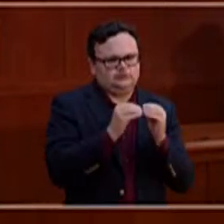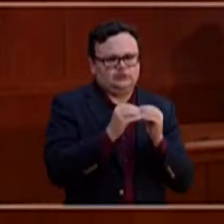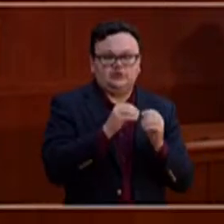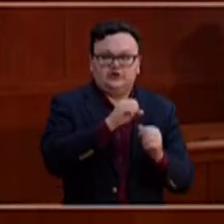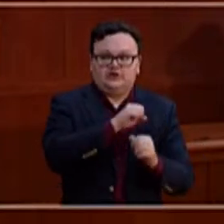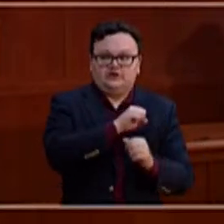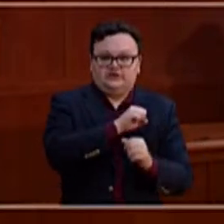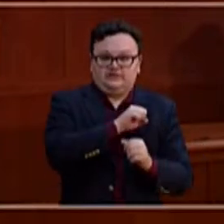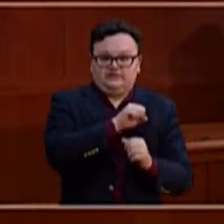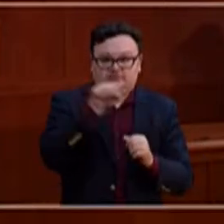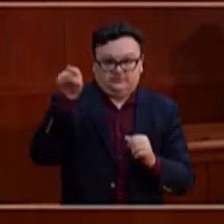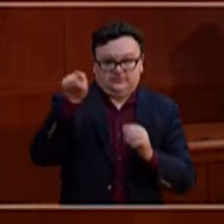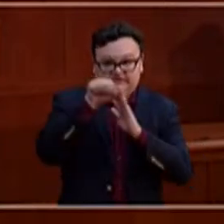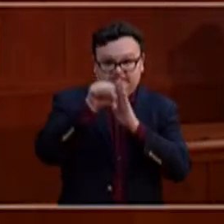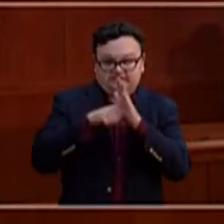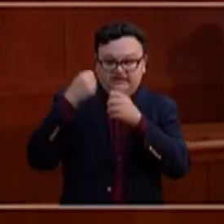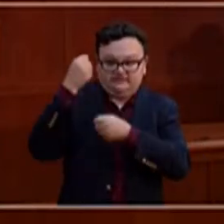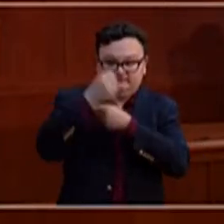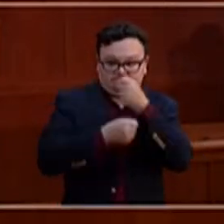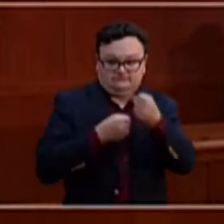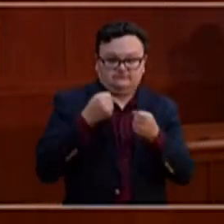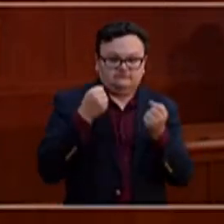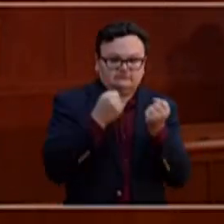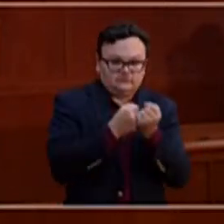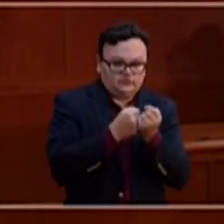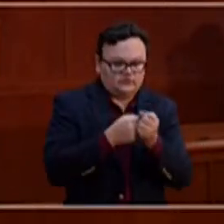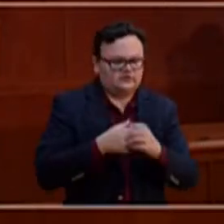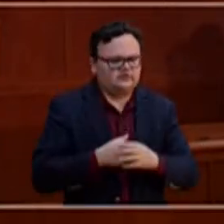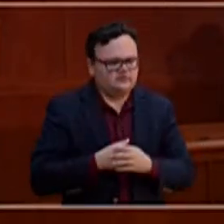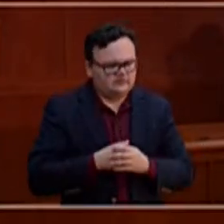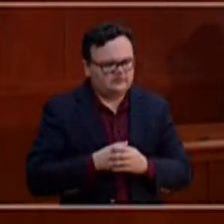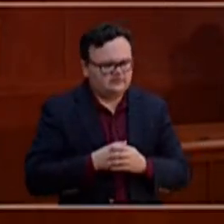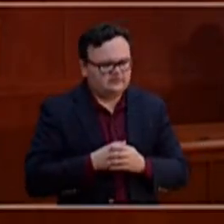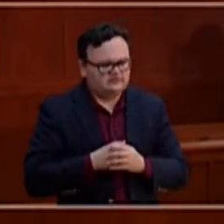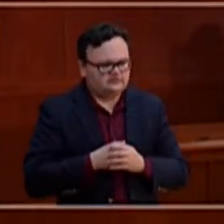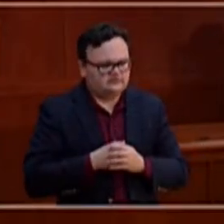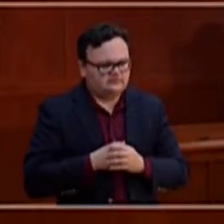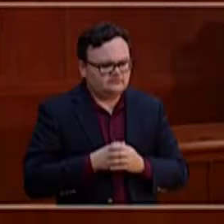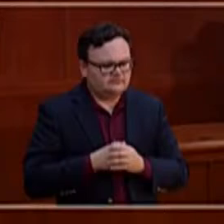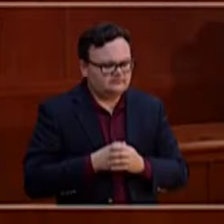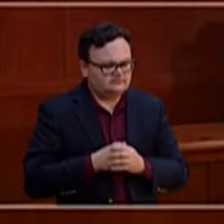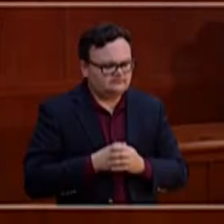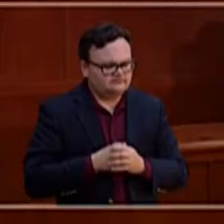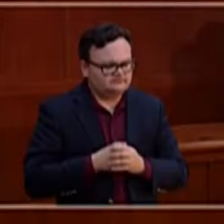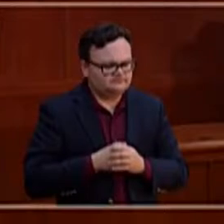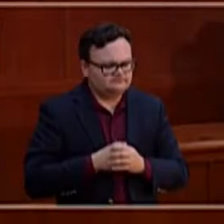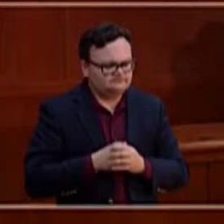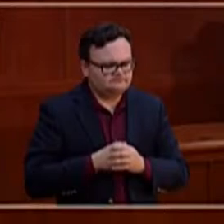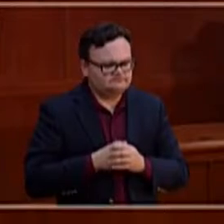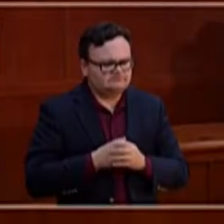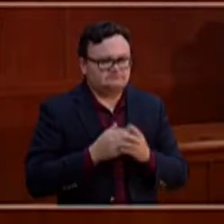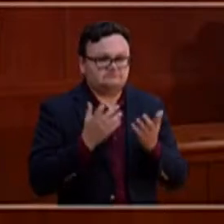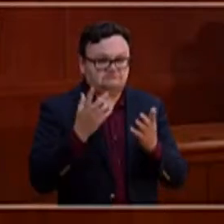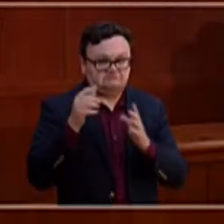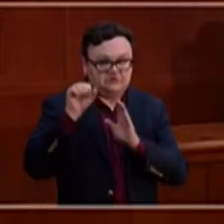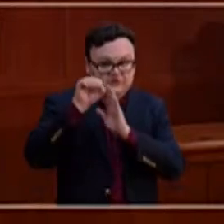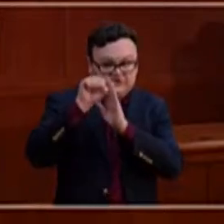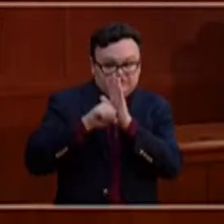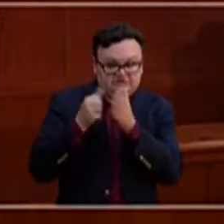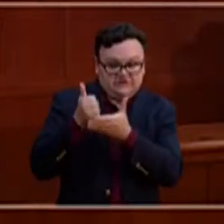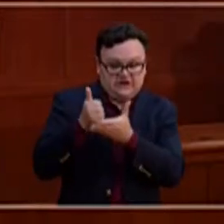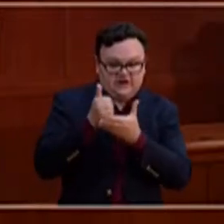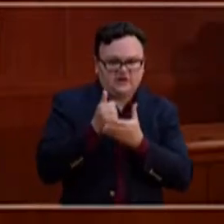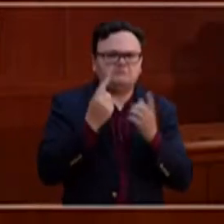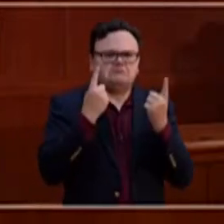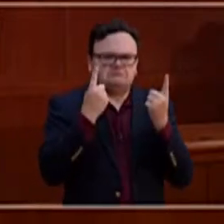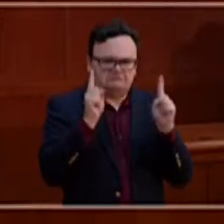the support having PPE and the staff that we've been able to have from the state have enabled us to maintain